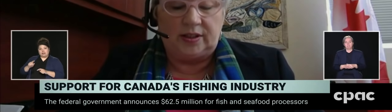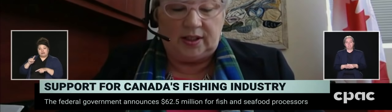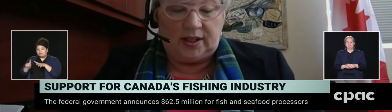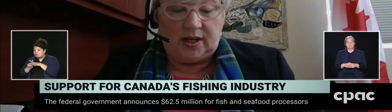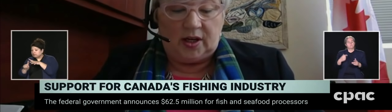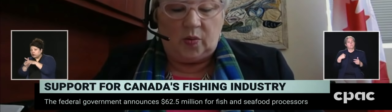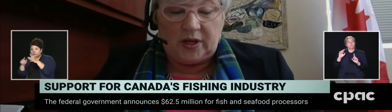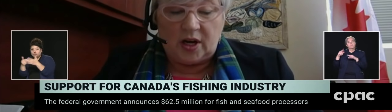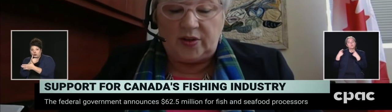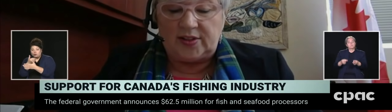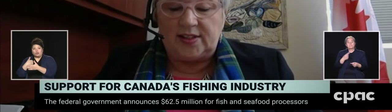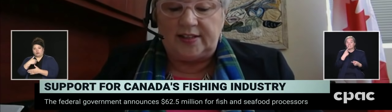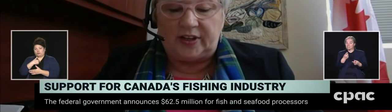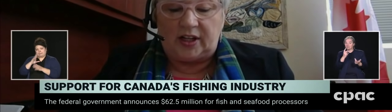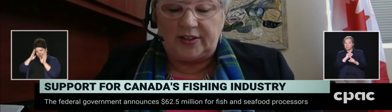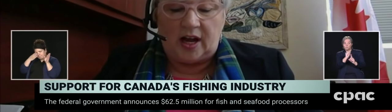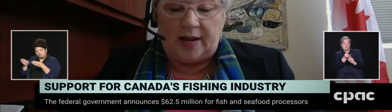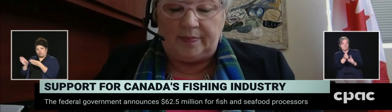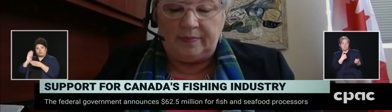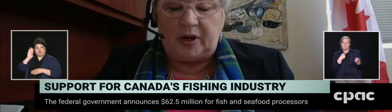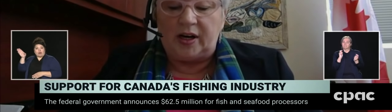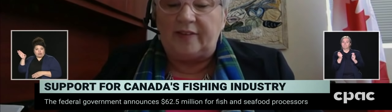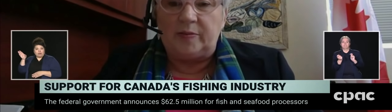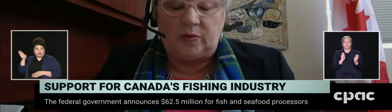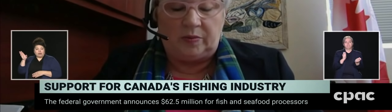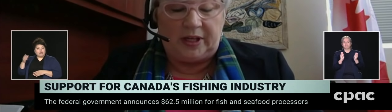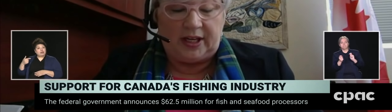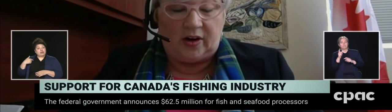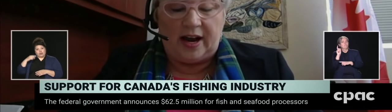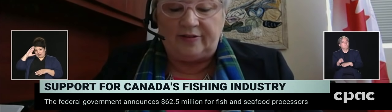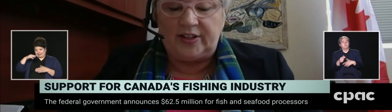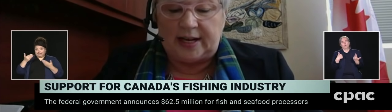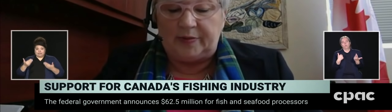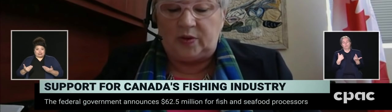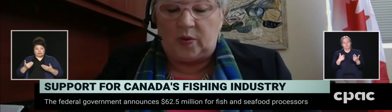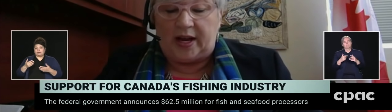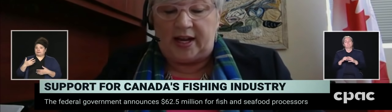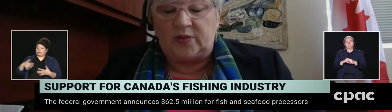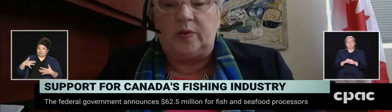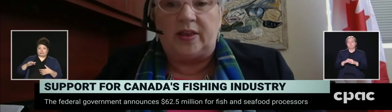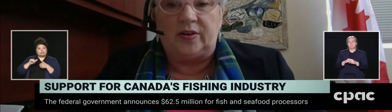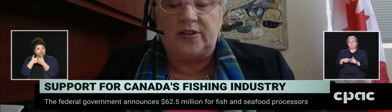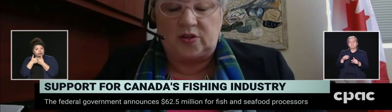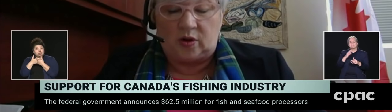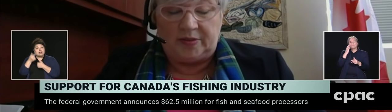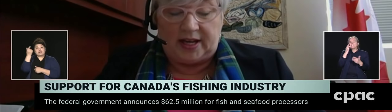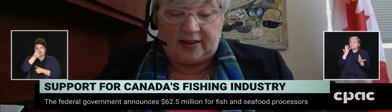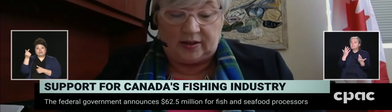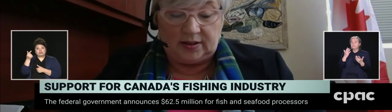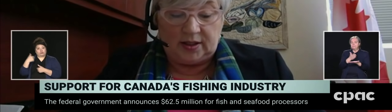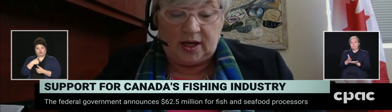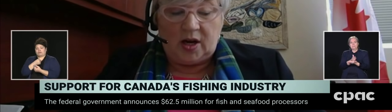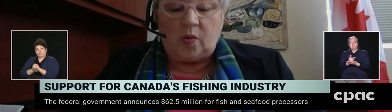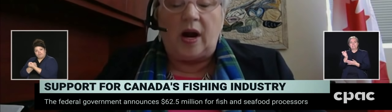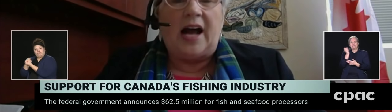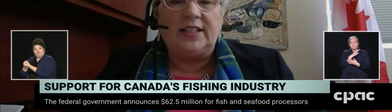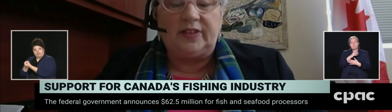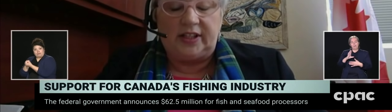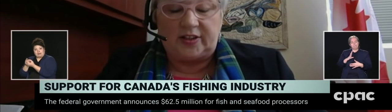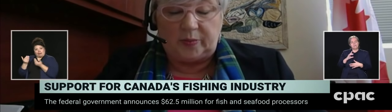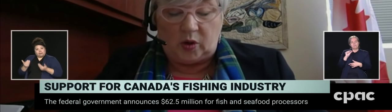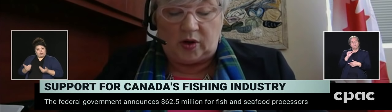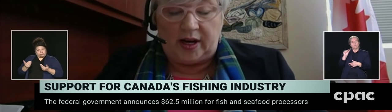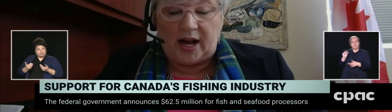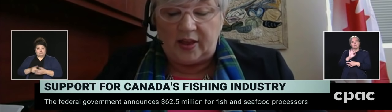changed. We know this is a difficult time, but our government will be here every step of the way as we weather this storm together. We're